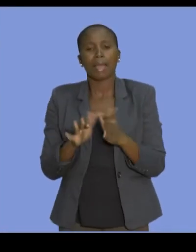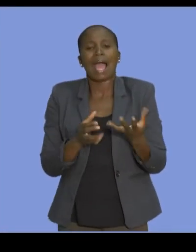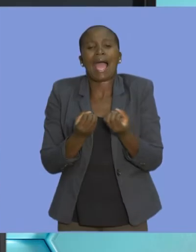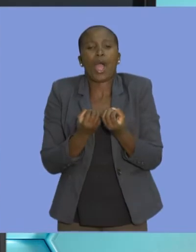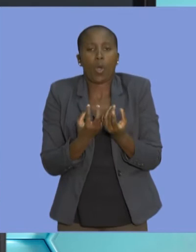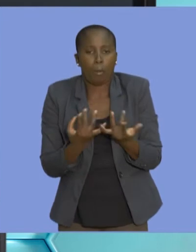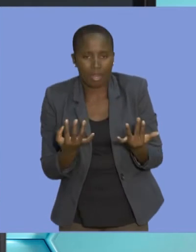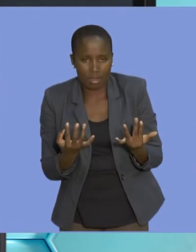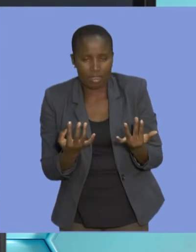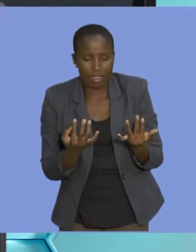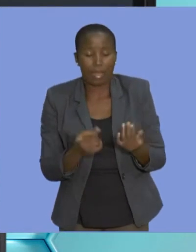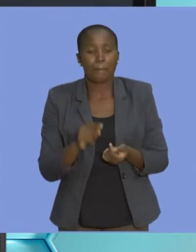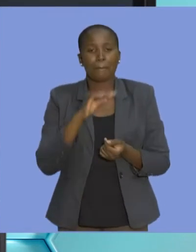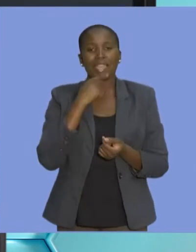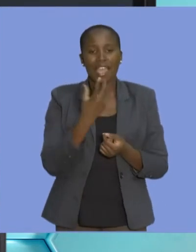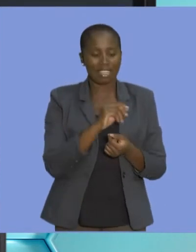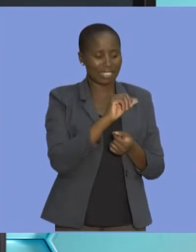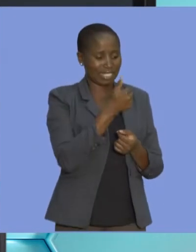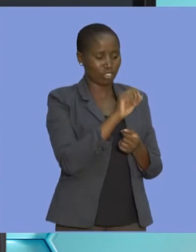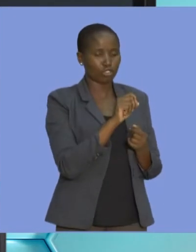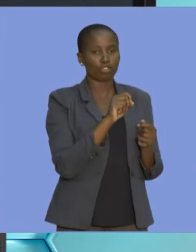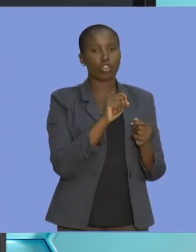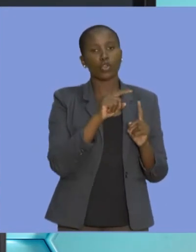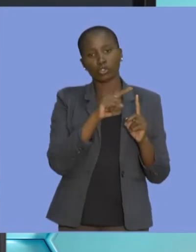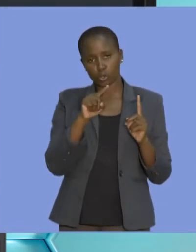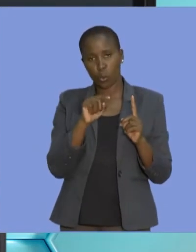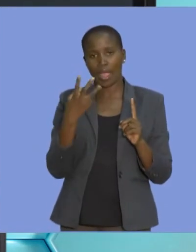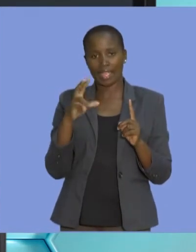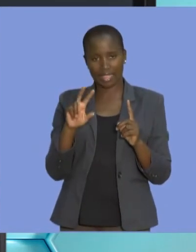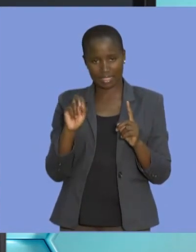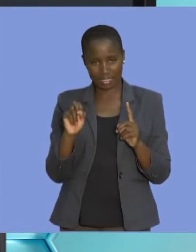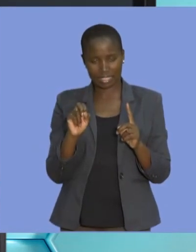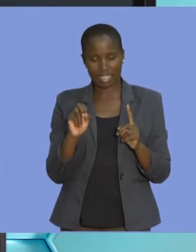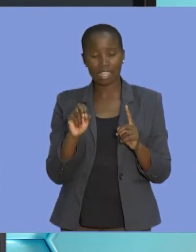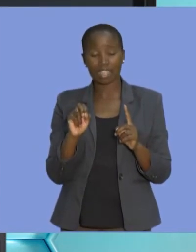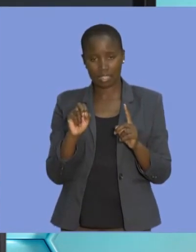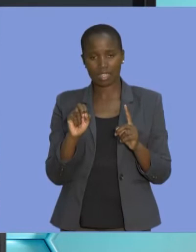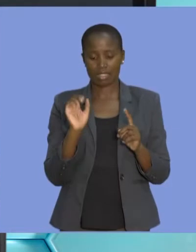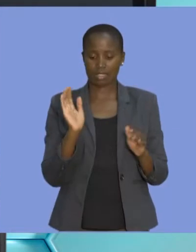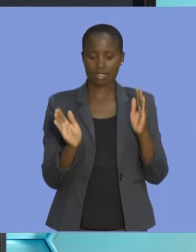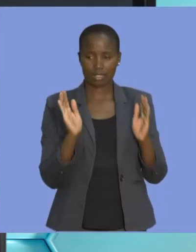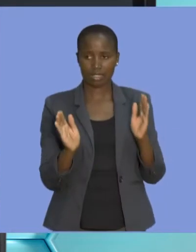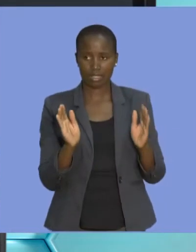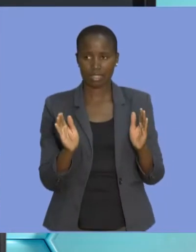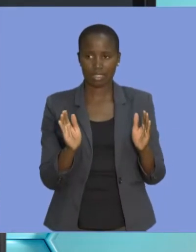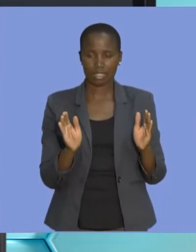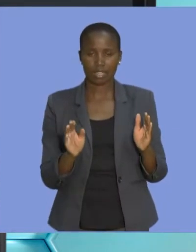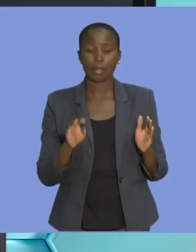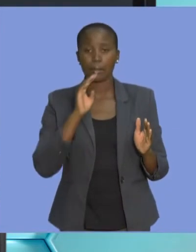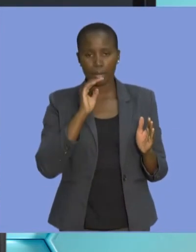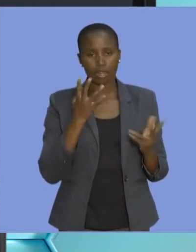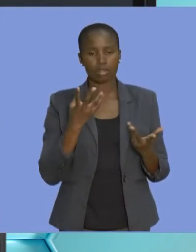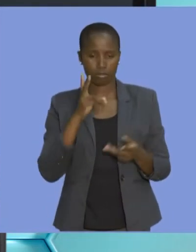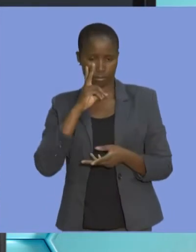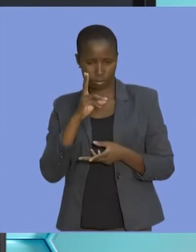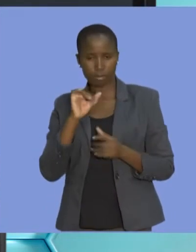80. If you have the age between 60 and 80, the likelihood of dying from